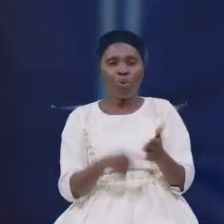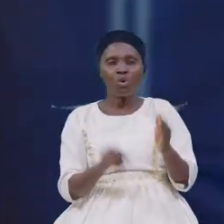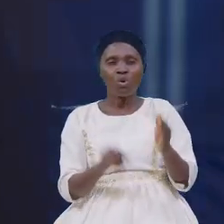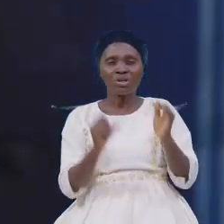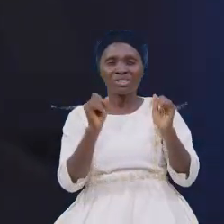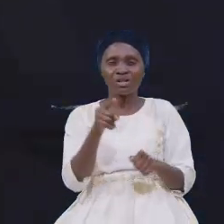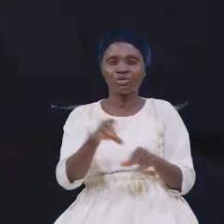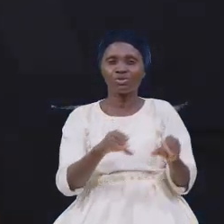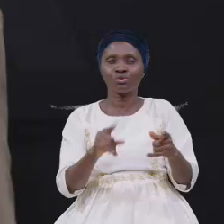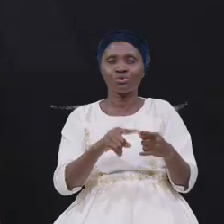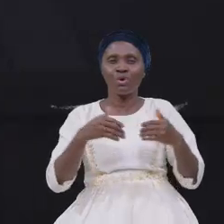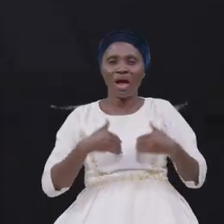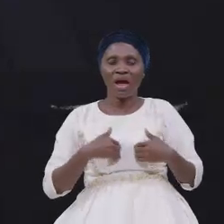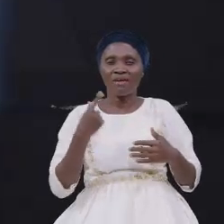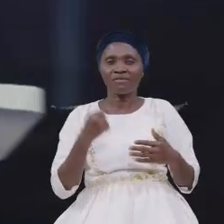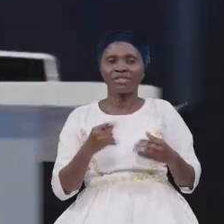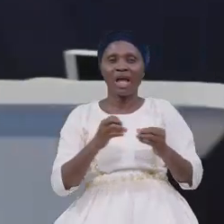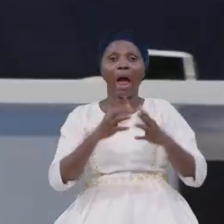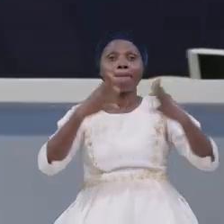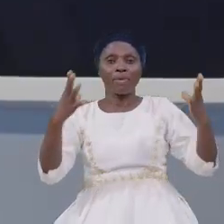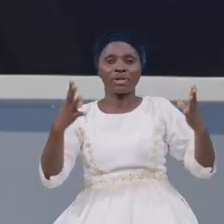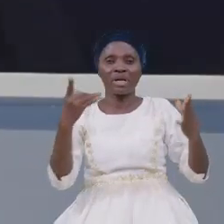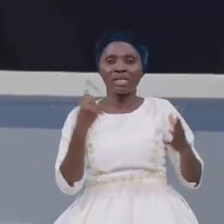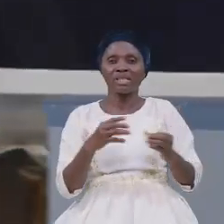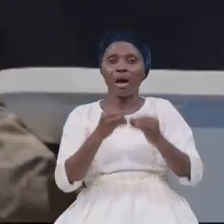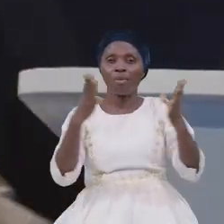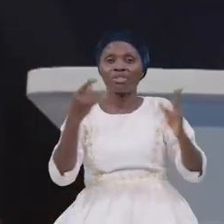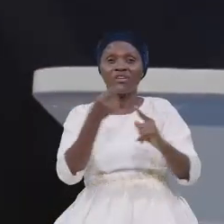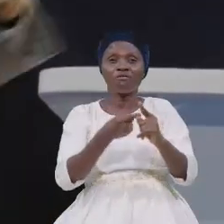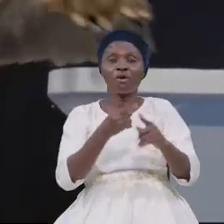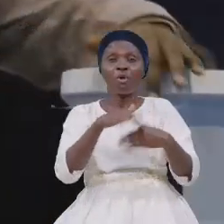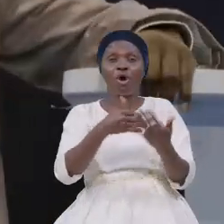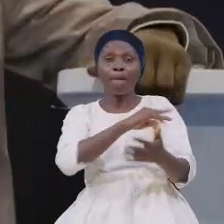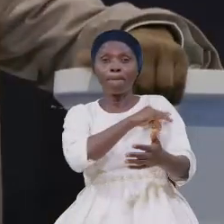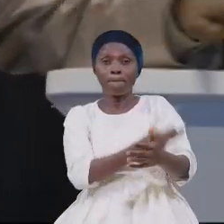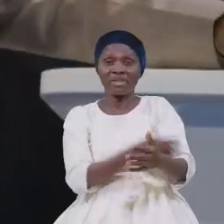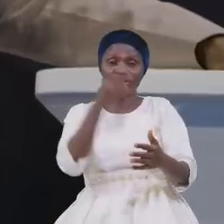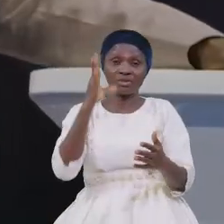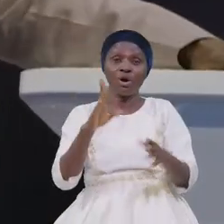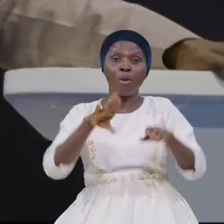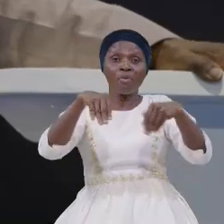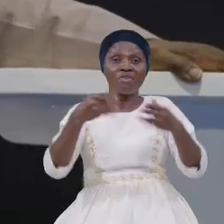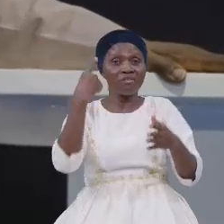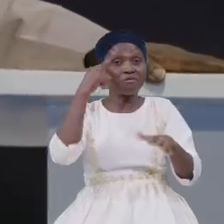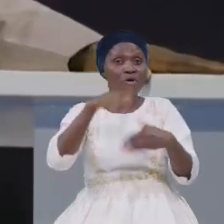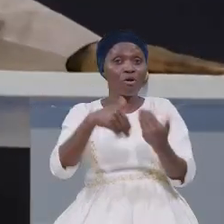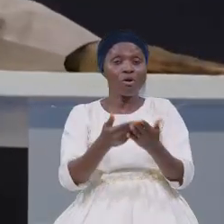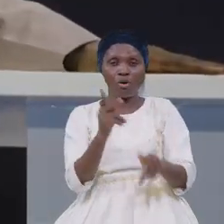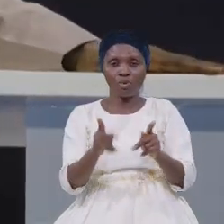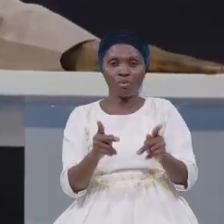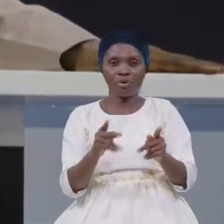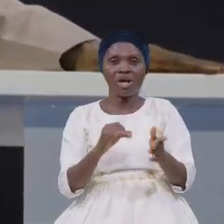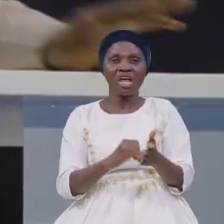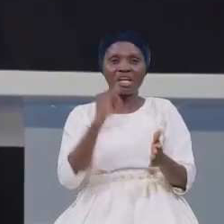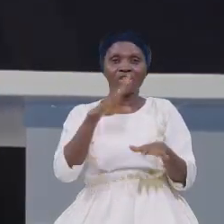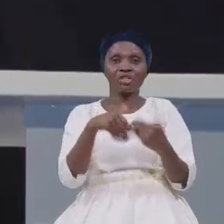the Almighty provided for all. And it's all by grace. Look at John chapter 10, in